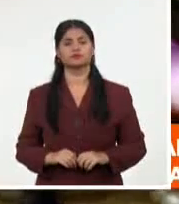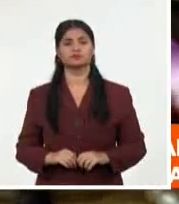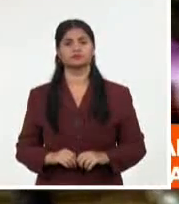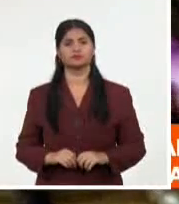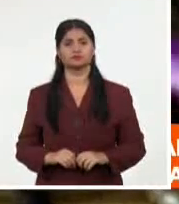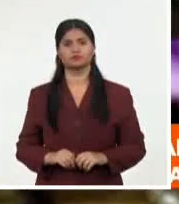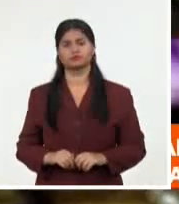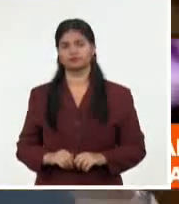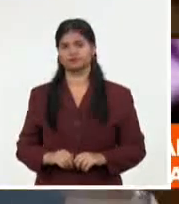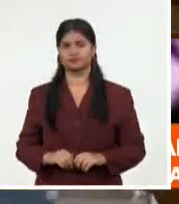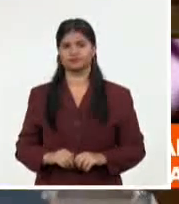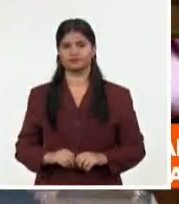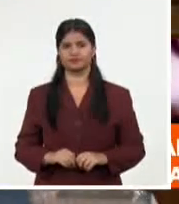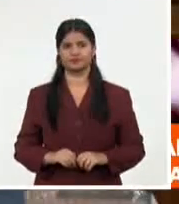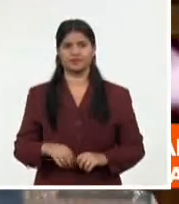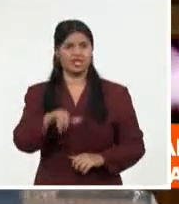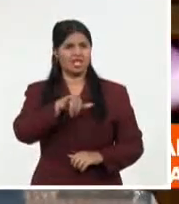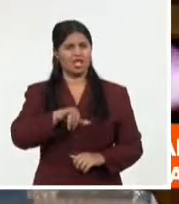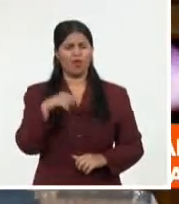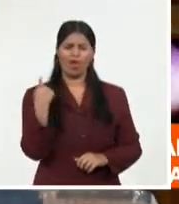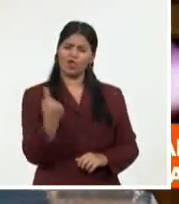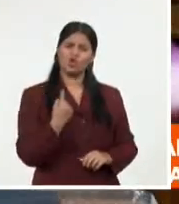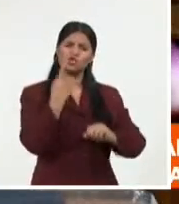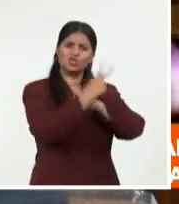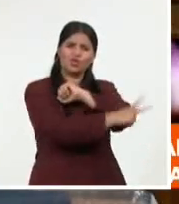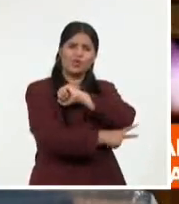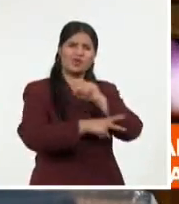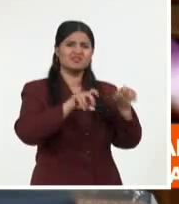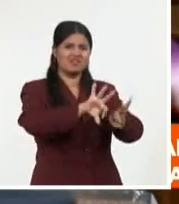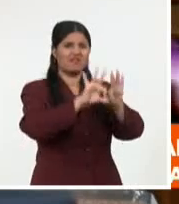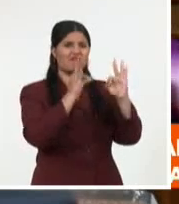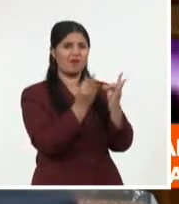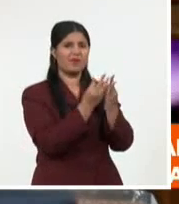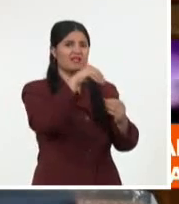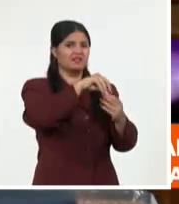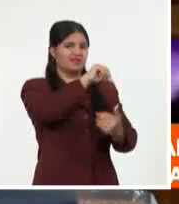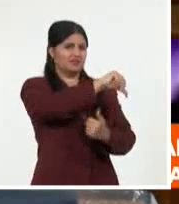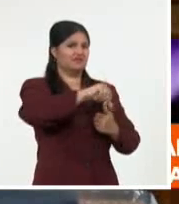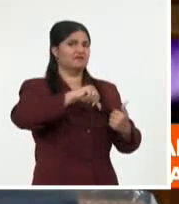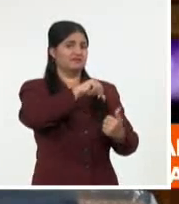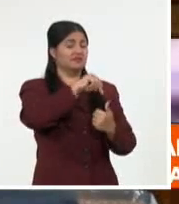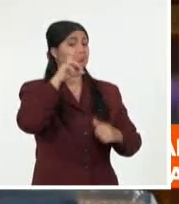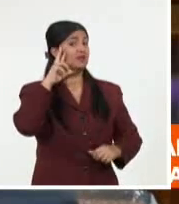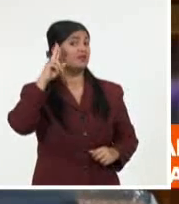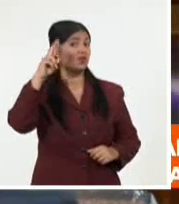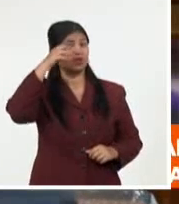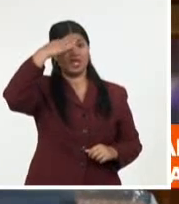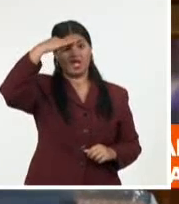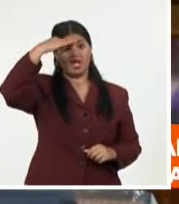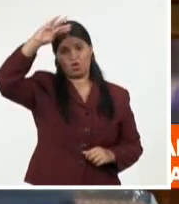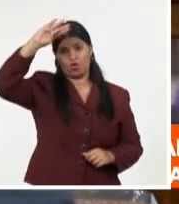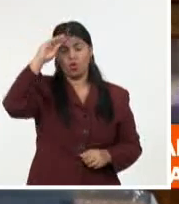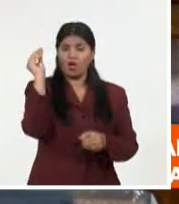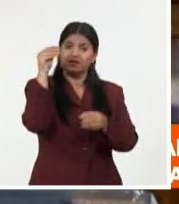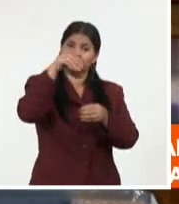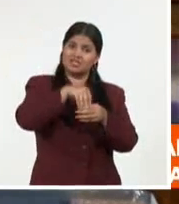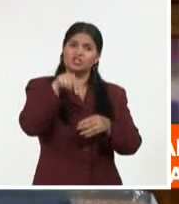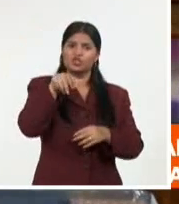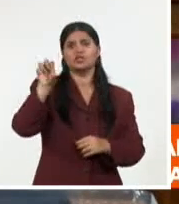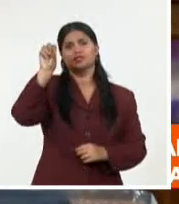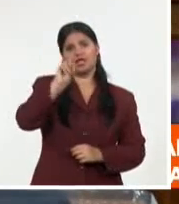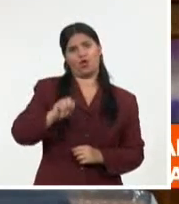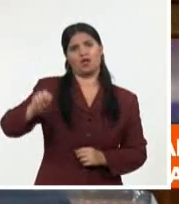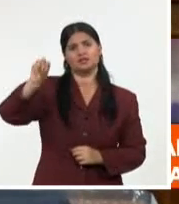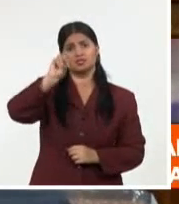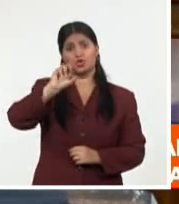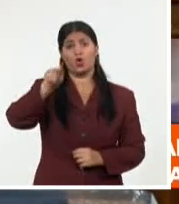En el seno de esa familia celebraremos el primer medio siglo de Cuba CARICOM el próximo 6 de diciembre en la 8ª